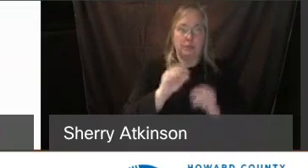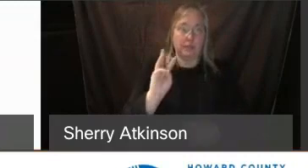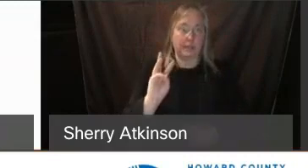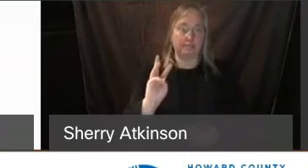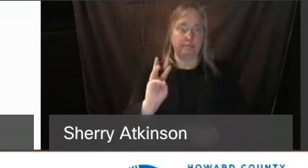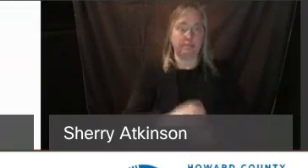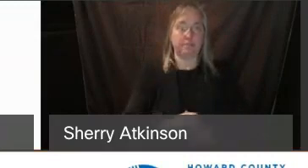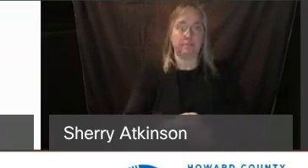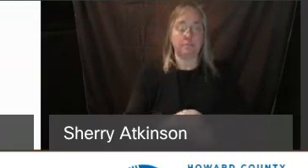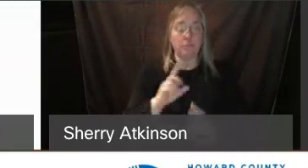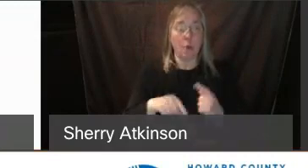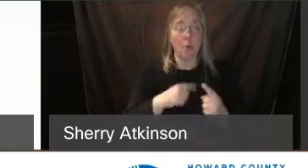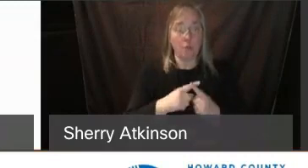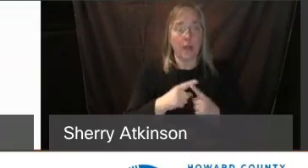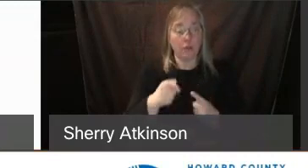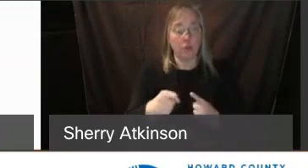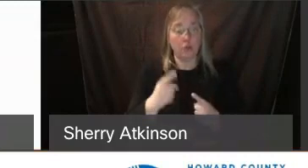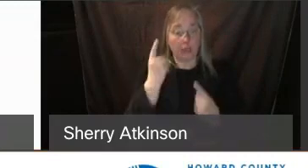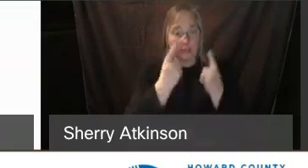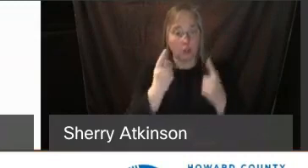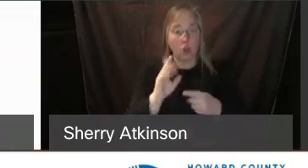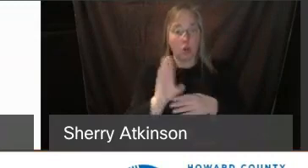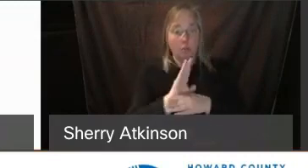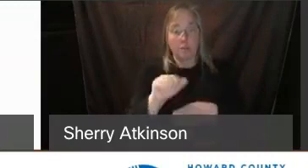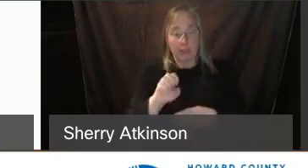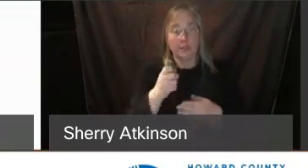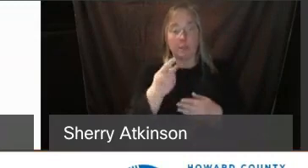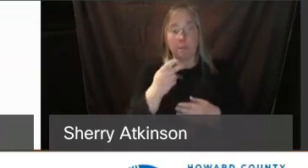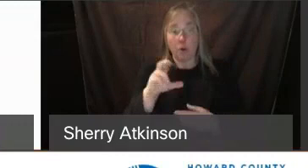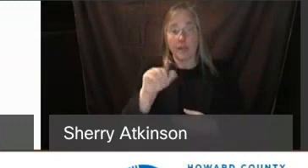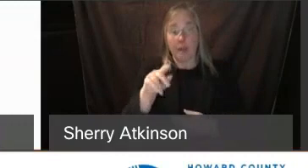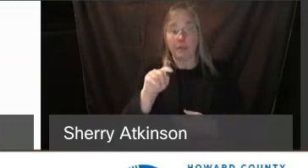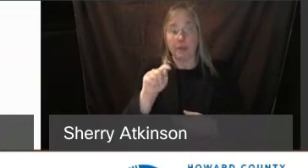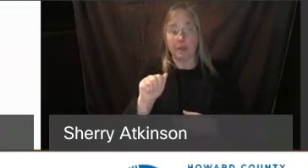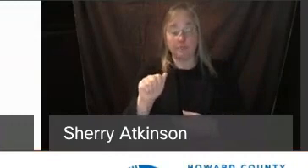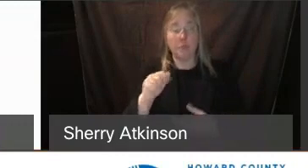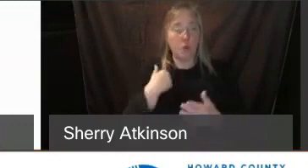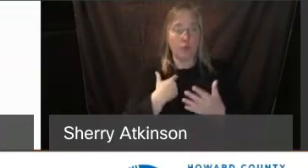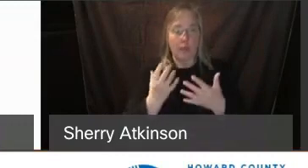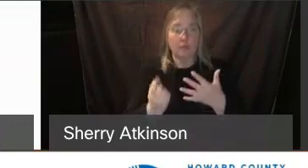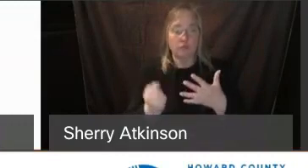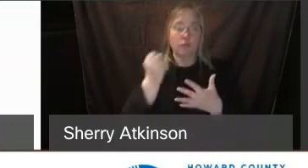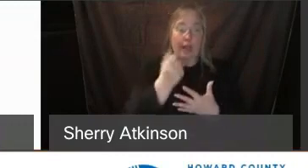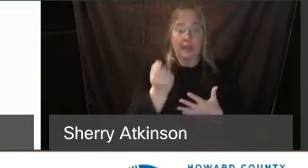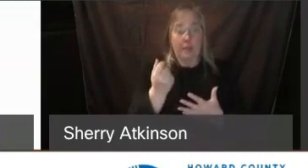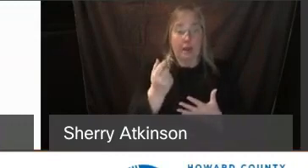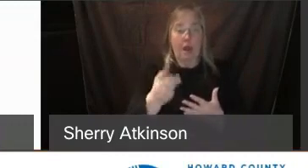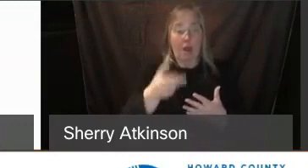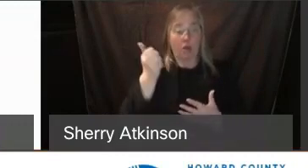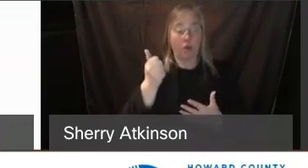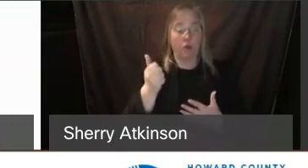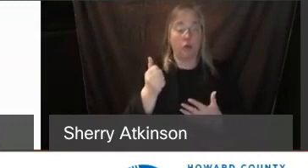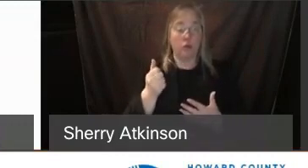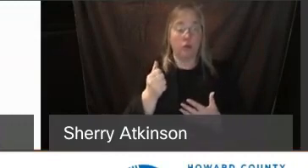When you take commercial base per capita, we rank it even a little bit higher. So while 17